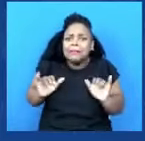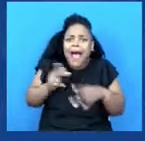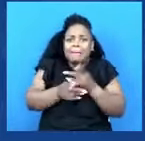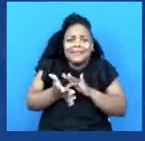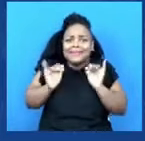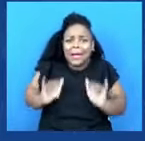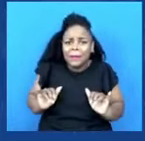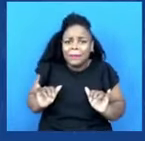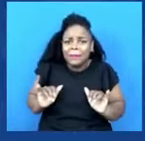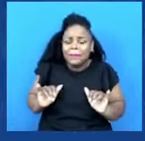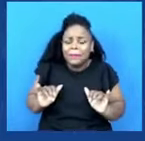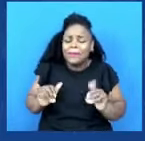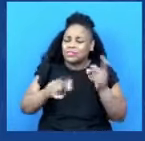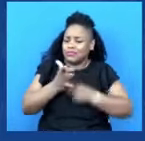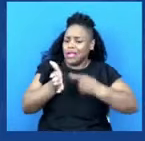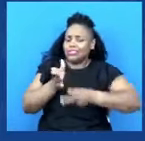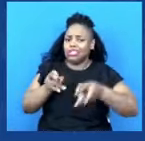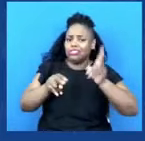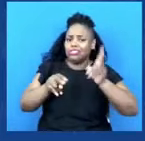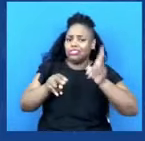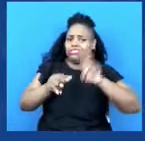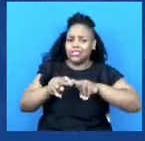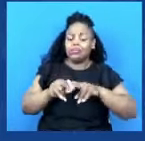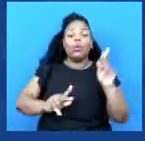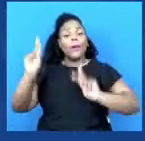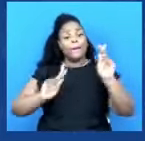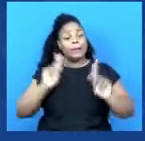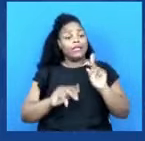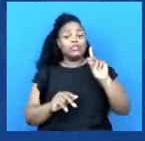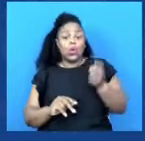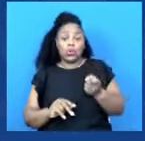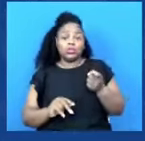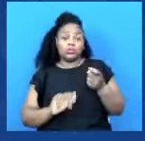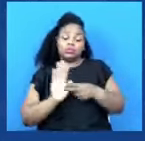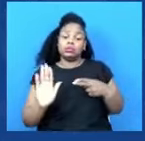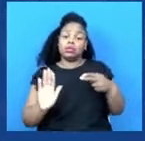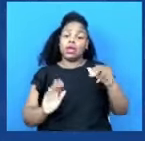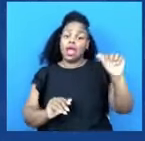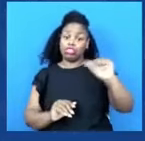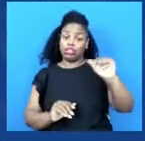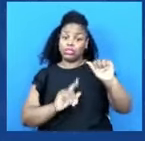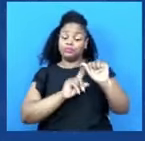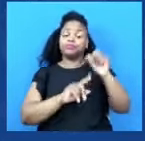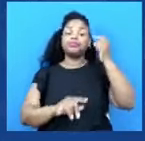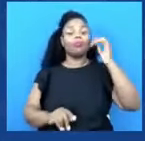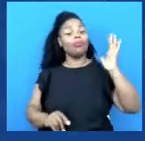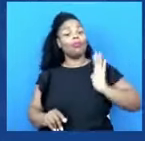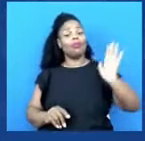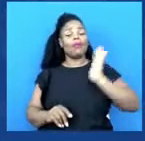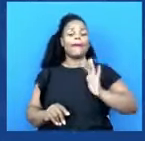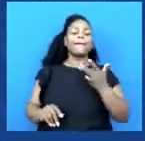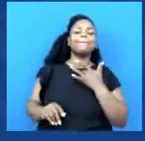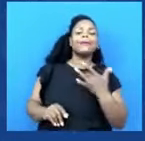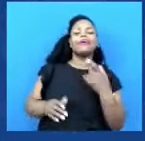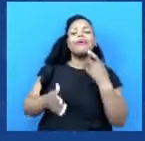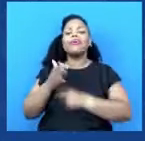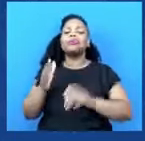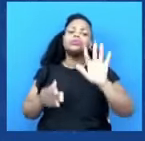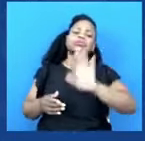common prescription drug used to cost about $1,350 per month. That was when it was introduced back